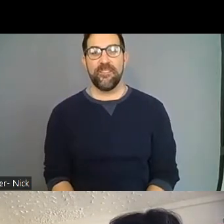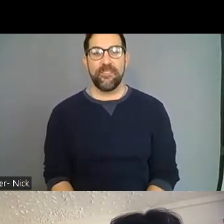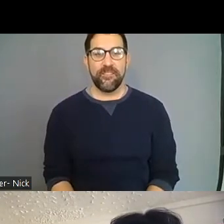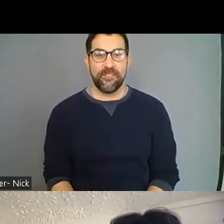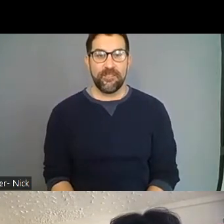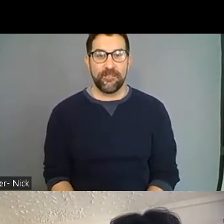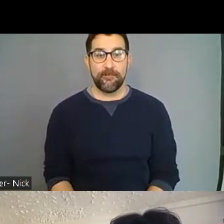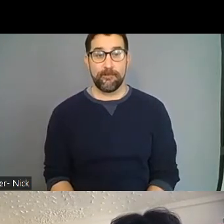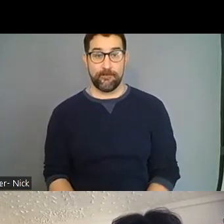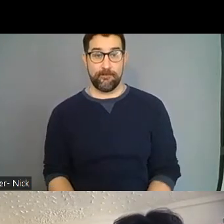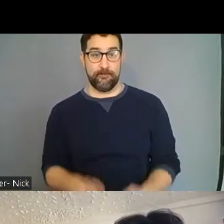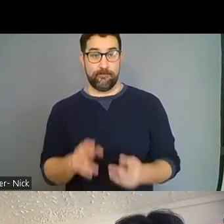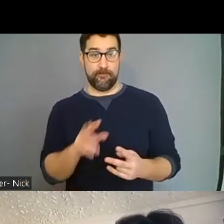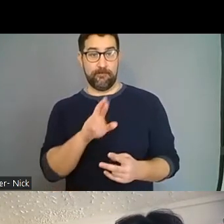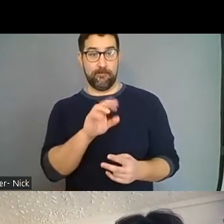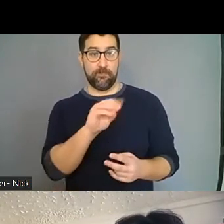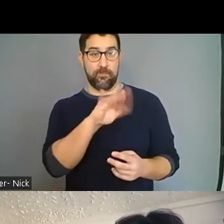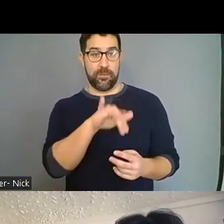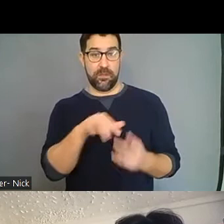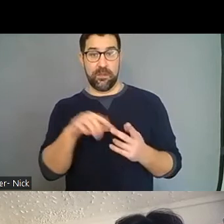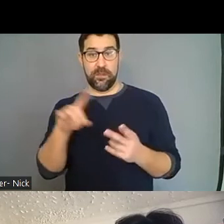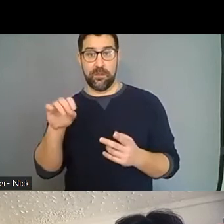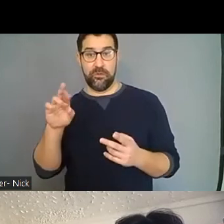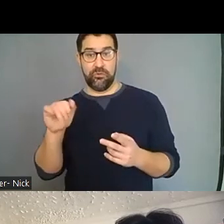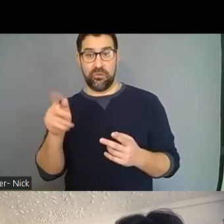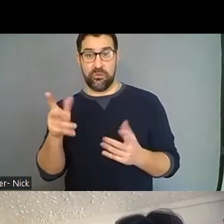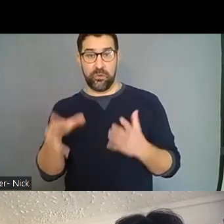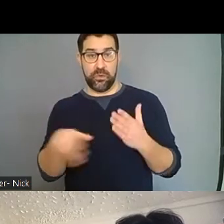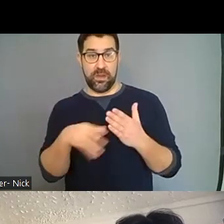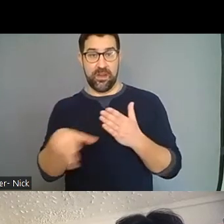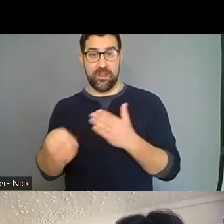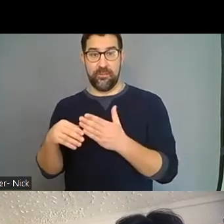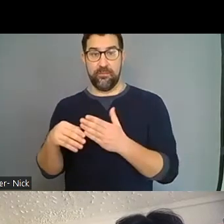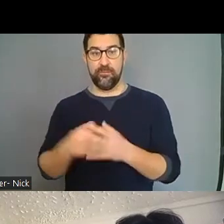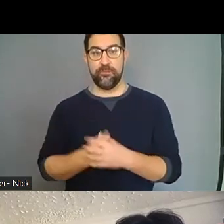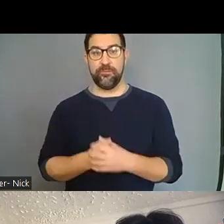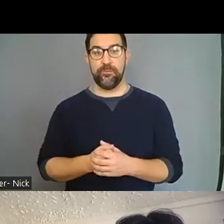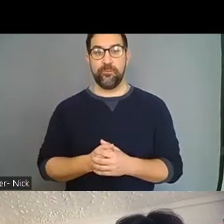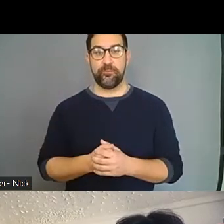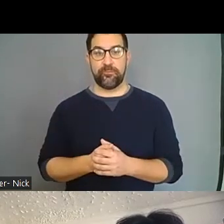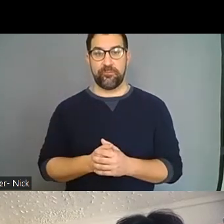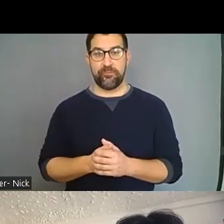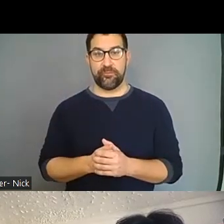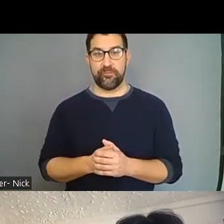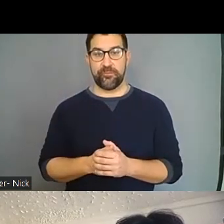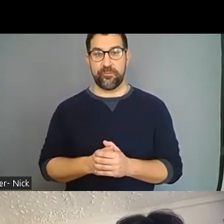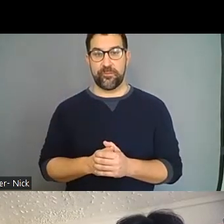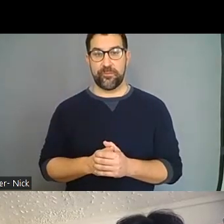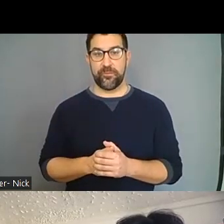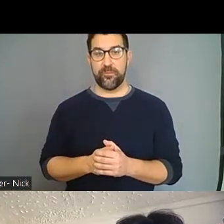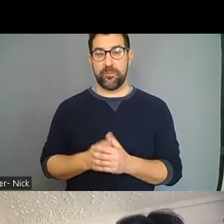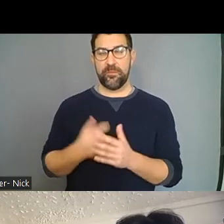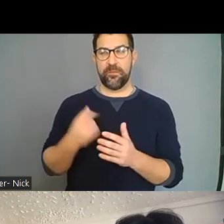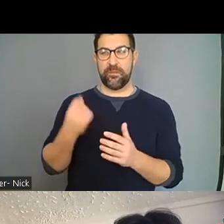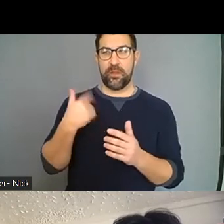Rommy or Dora, do you want to add anything? So for us, we were sort of forced